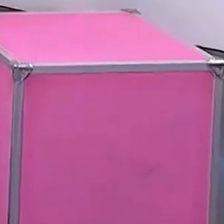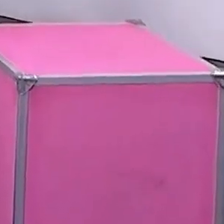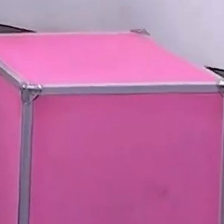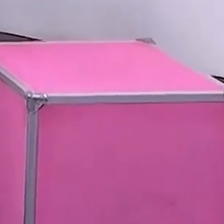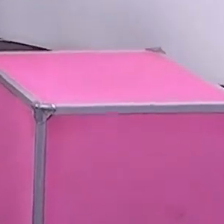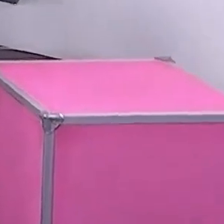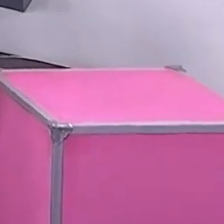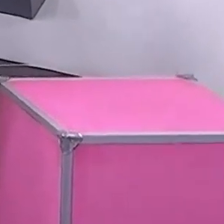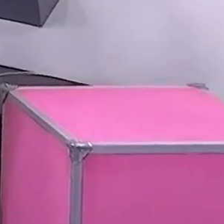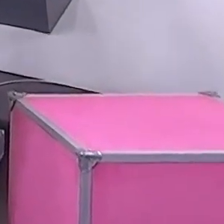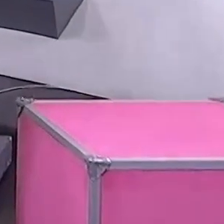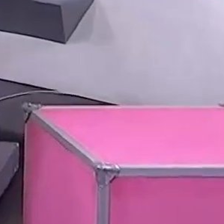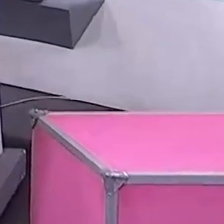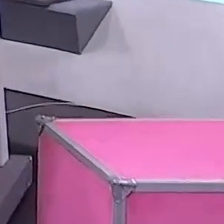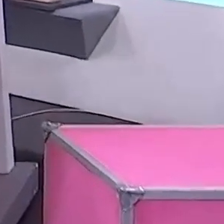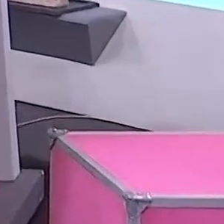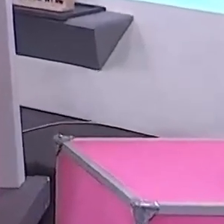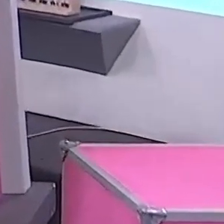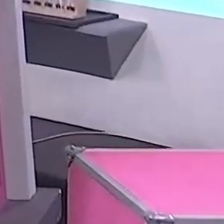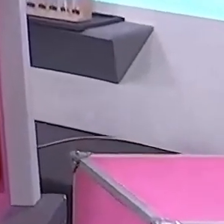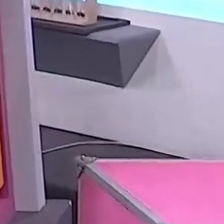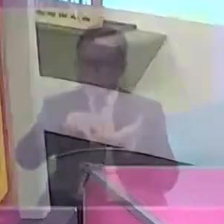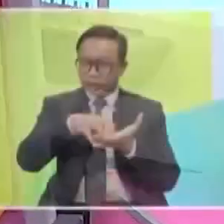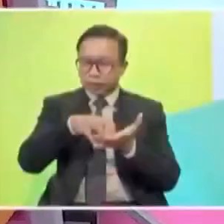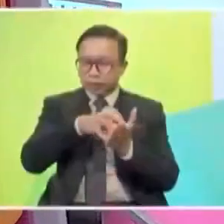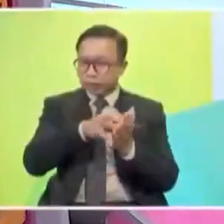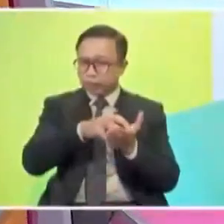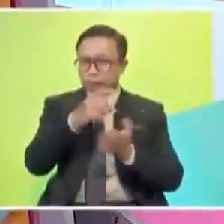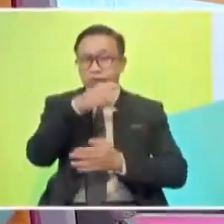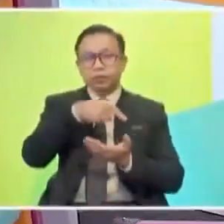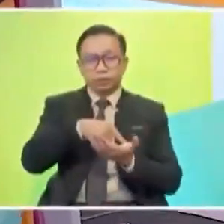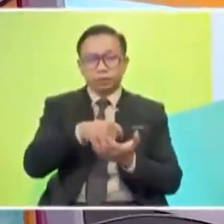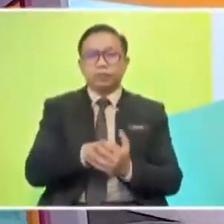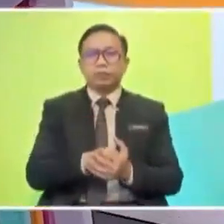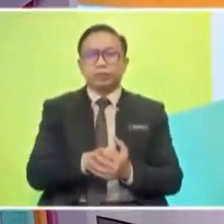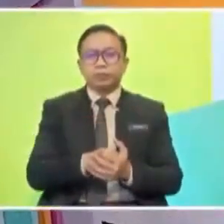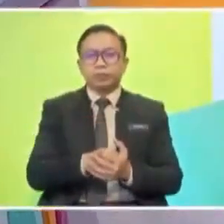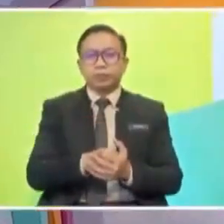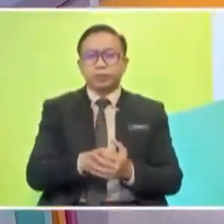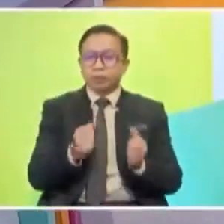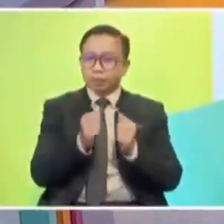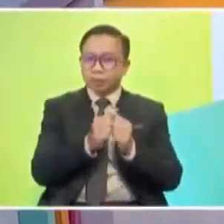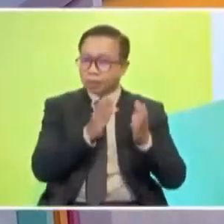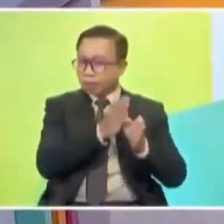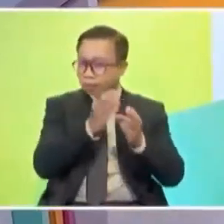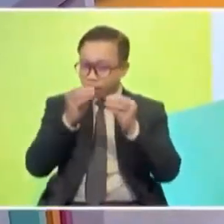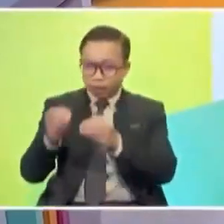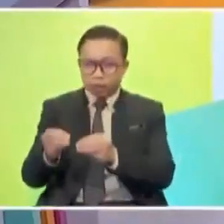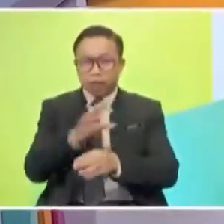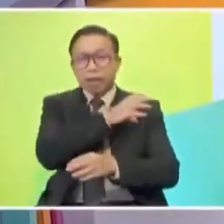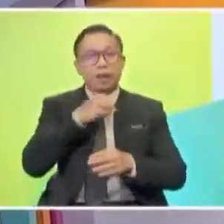Ha, my birthday cake is ready. I want to share this with my neighbor and my